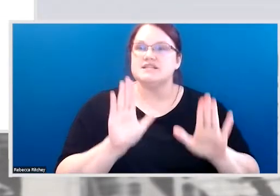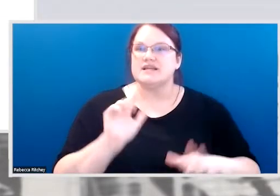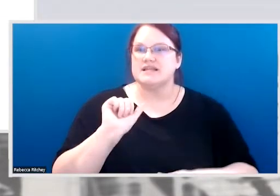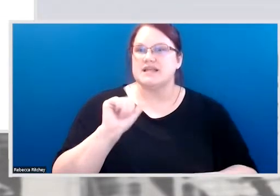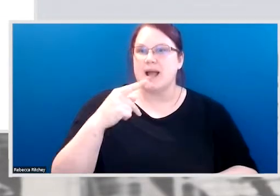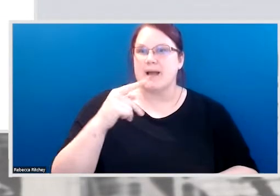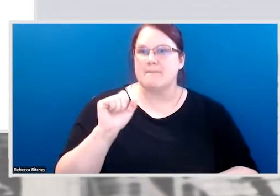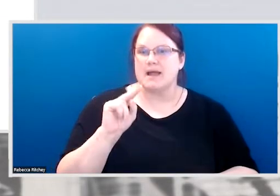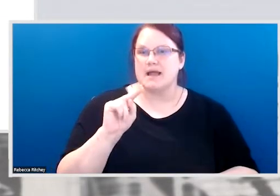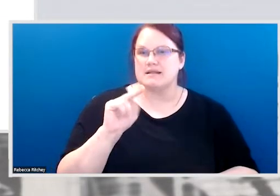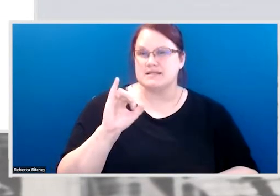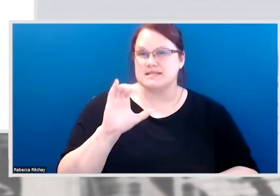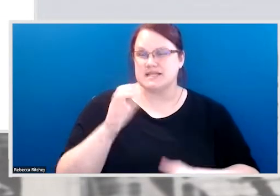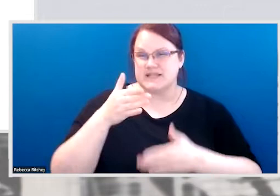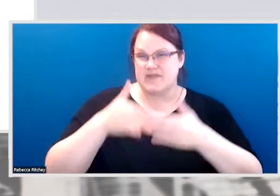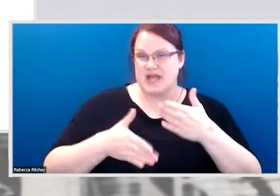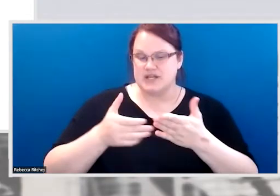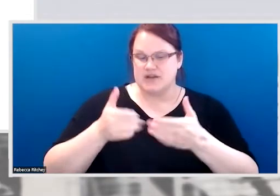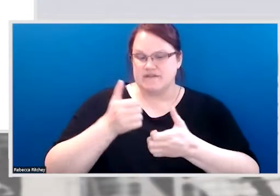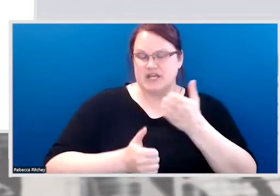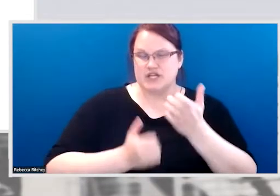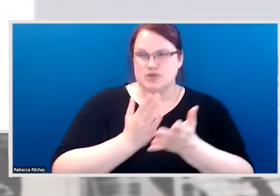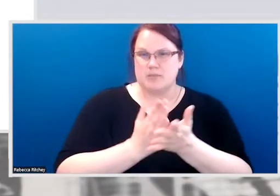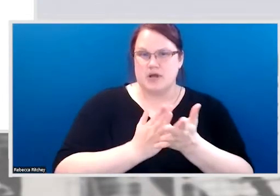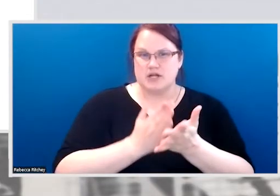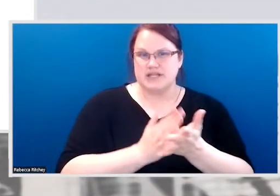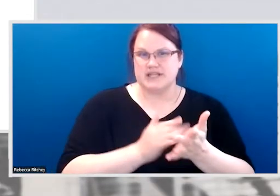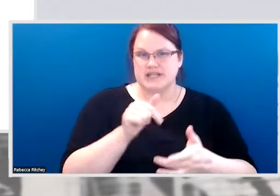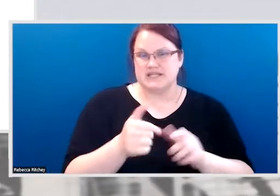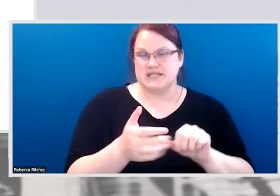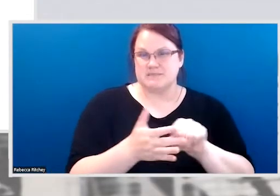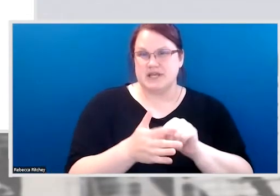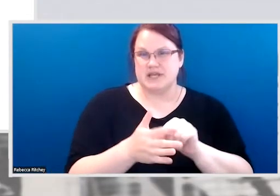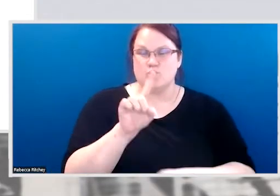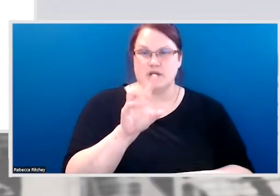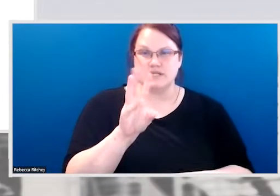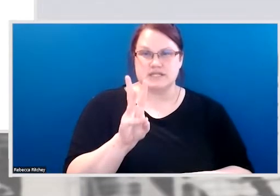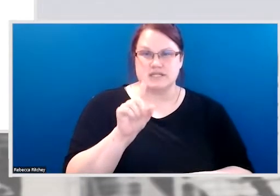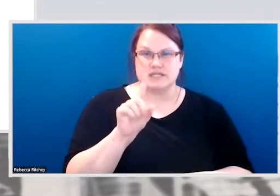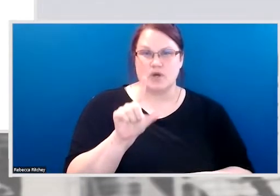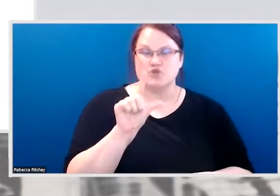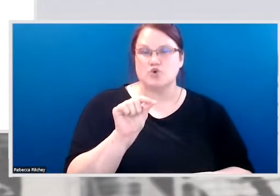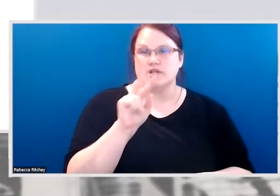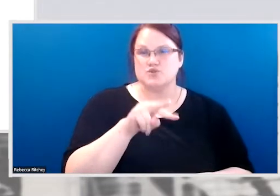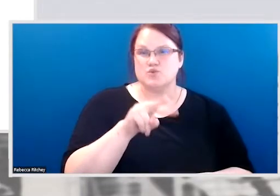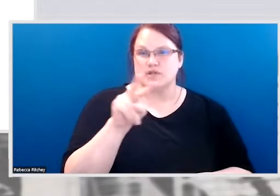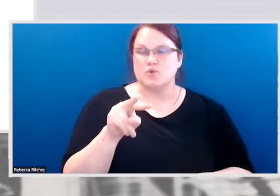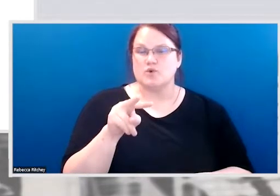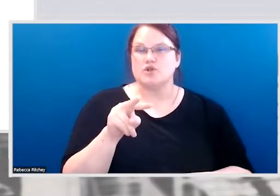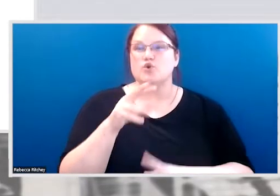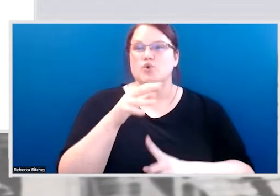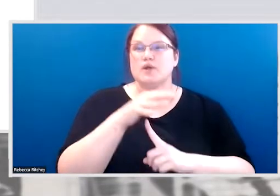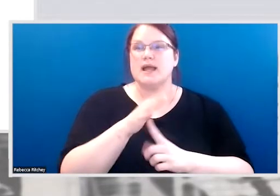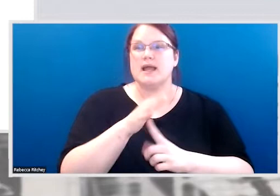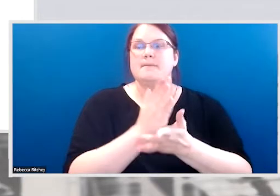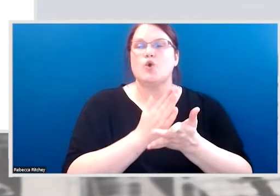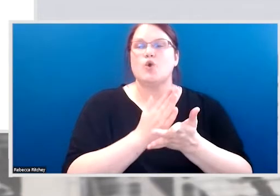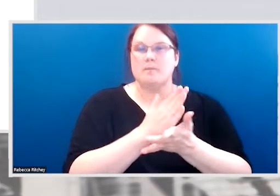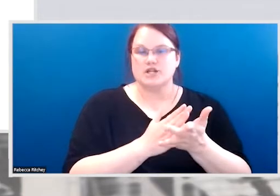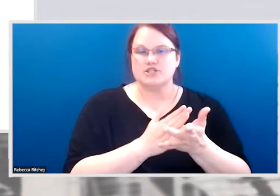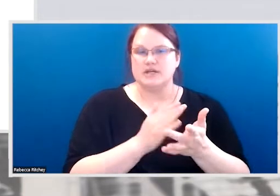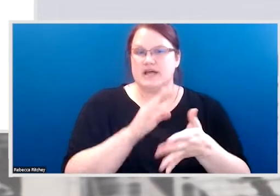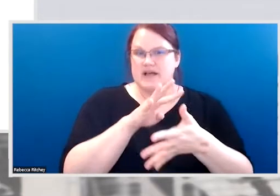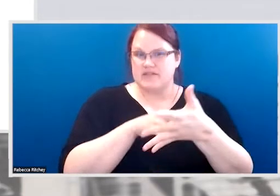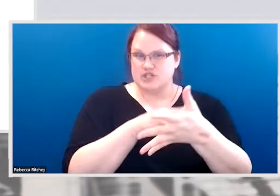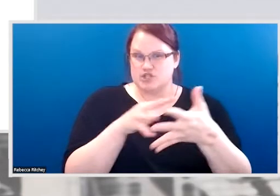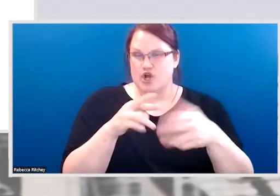end of each budget. This one is on page 161 of the 2022 capital budget. This chart I